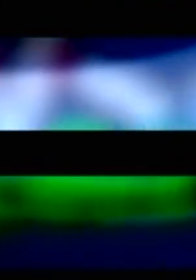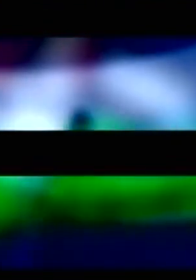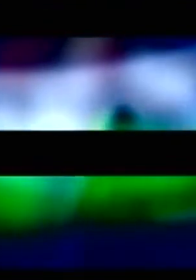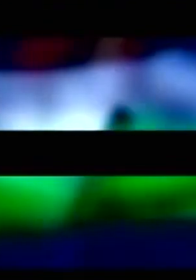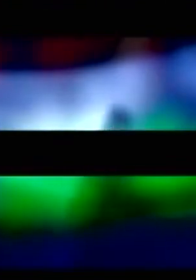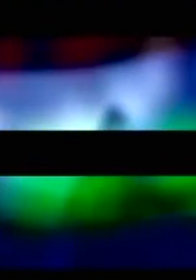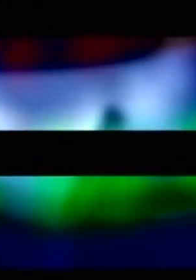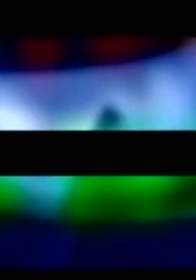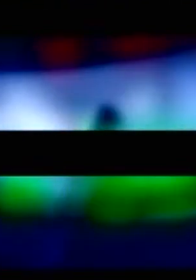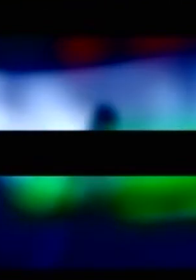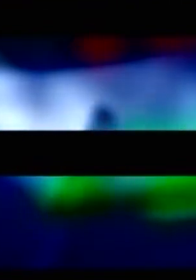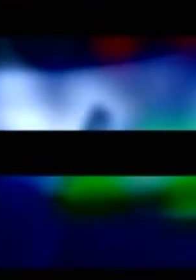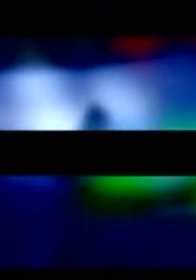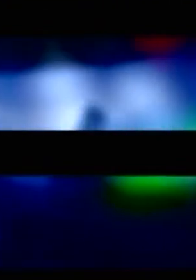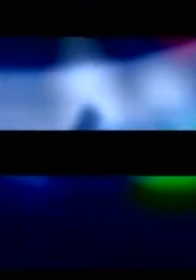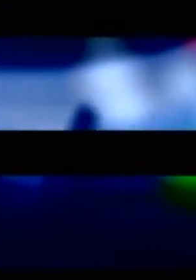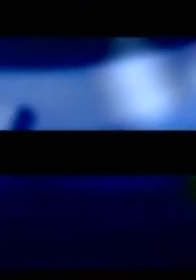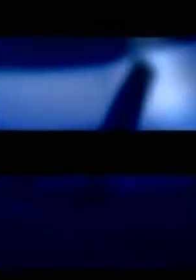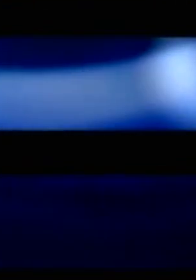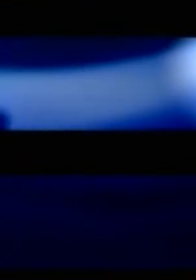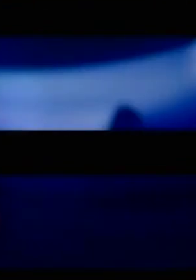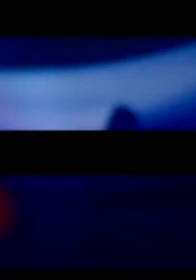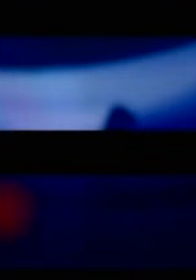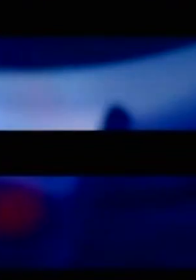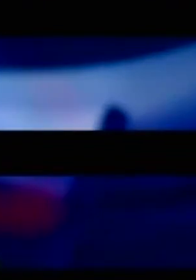volume leader with